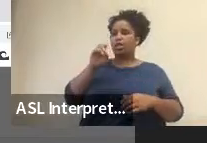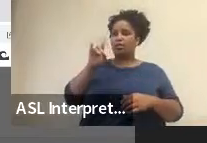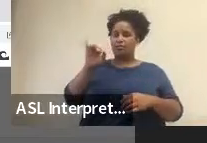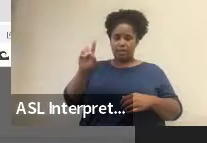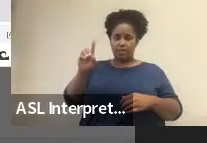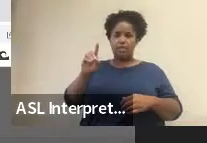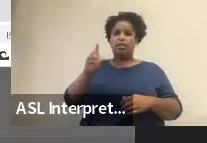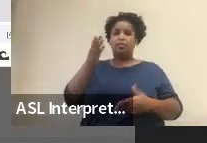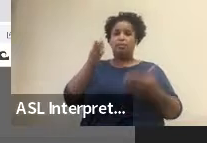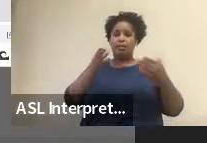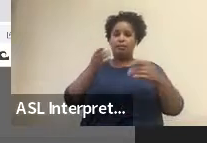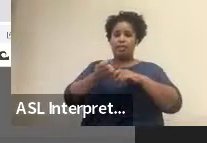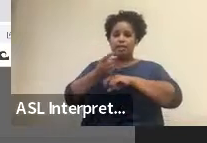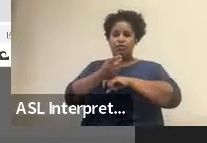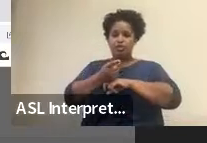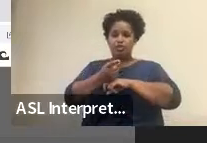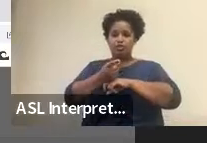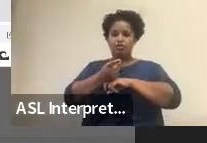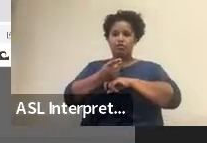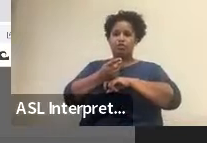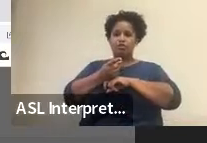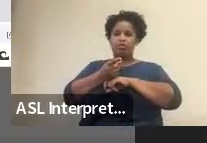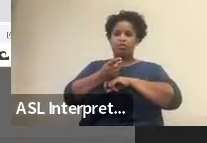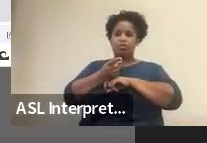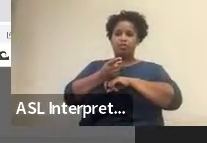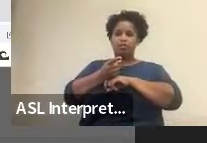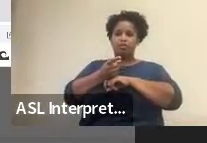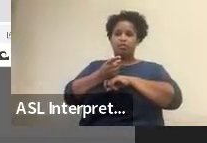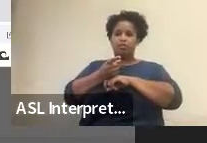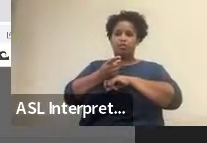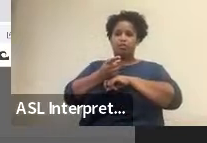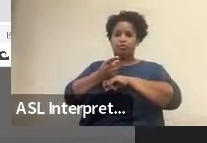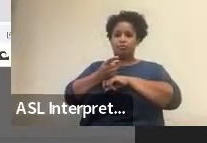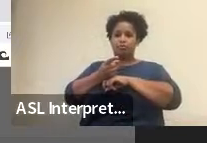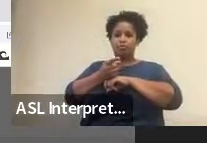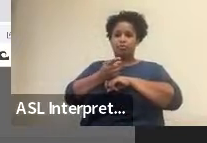eventually next year possibly also be